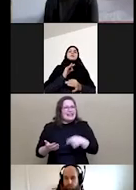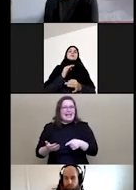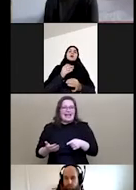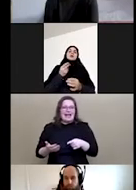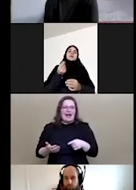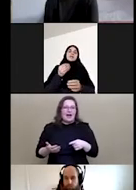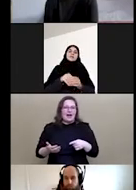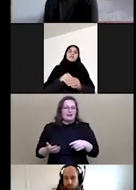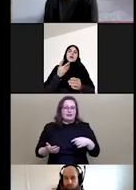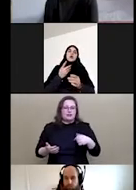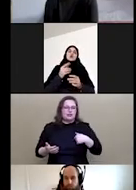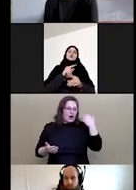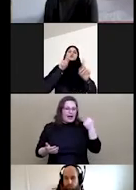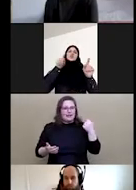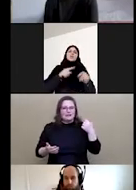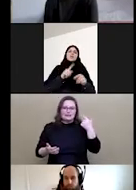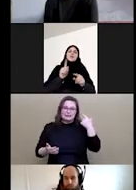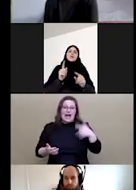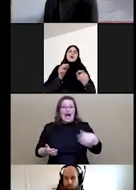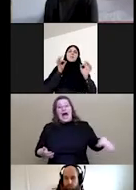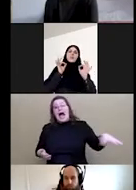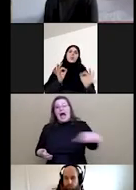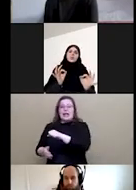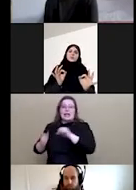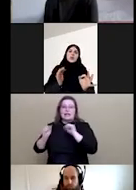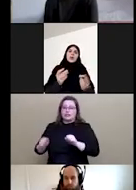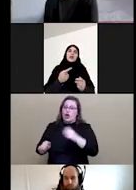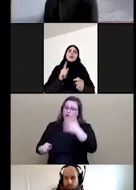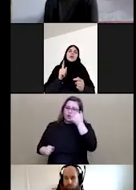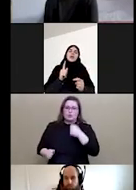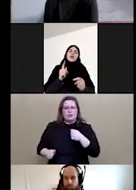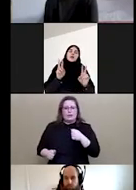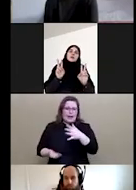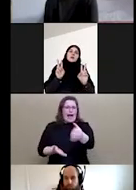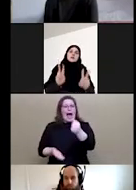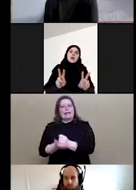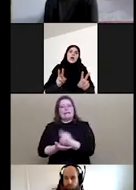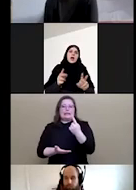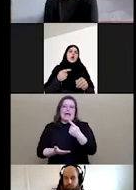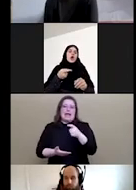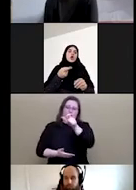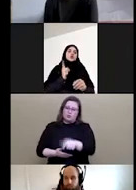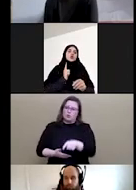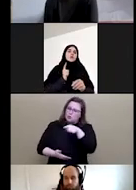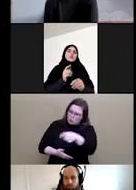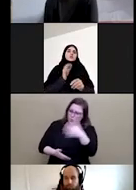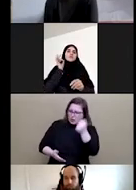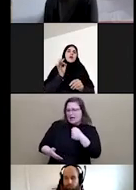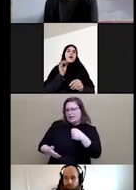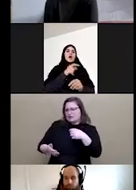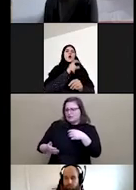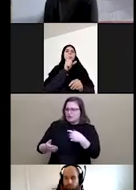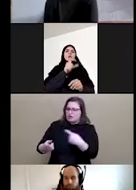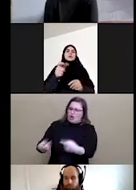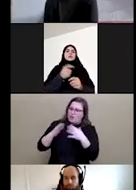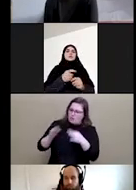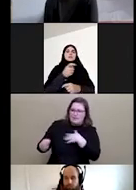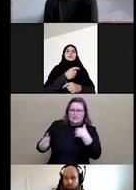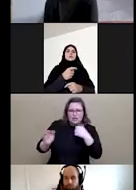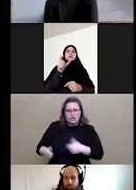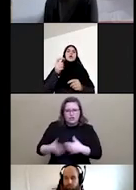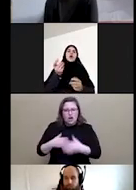that now each civil society organization will hire one person with disability all the time to be there and advise them on how to do